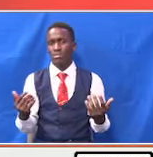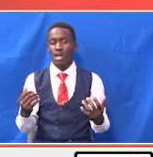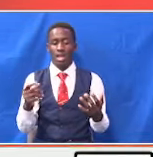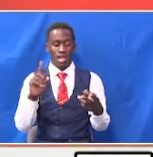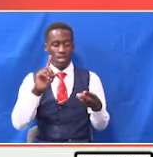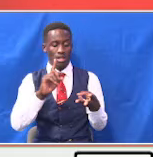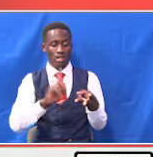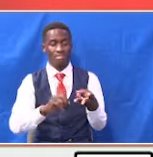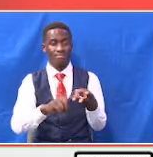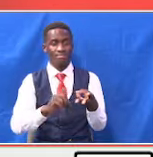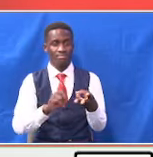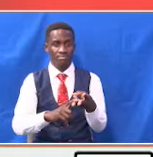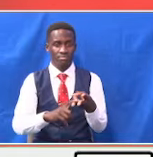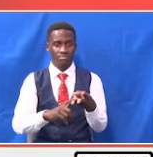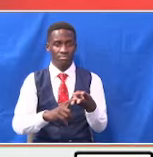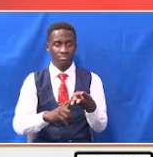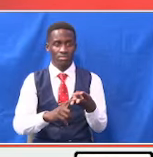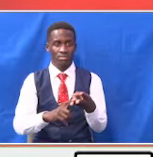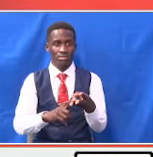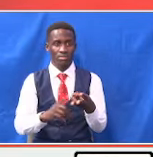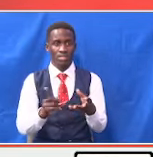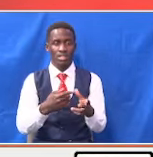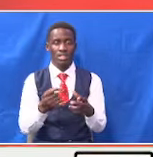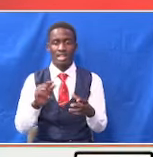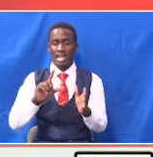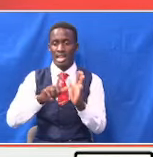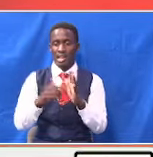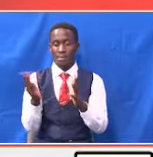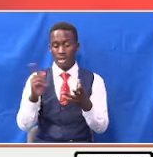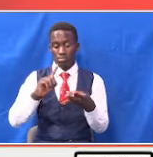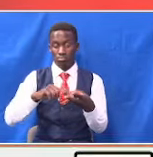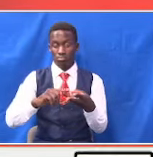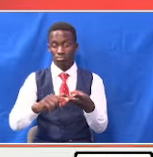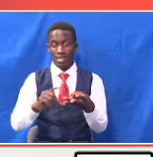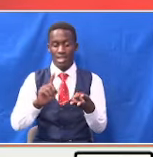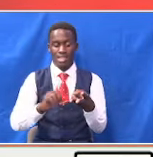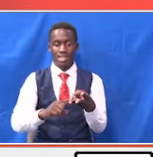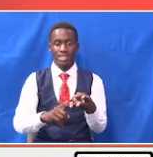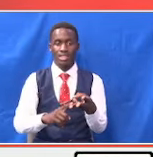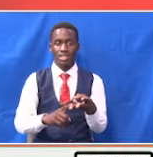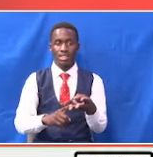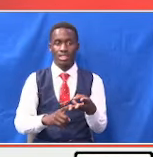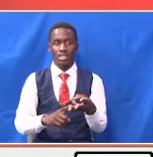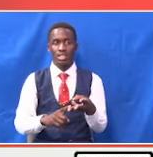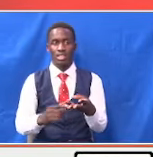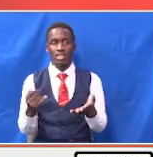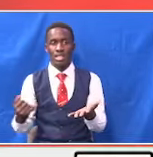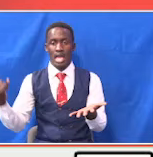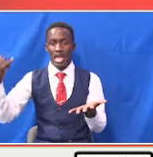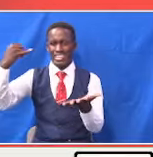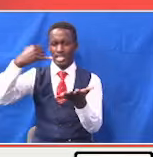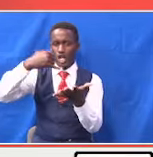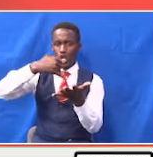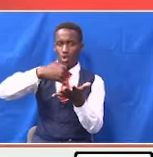Thirdly, and then I'll come back to number two, thirdly is what you call inclusive